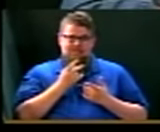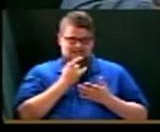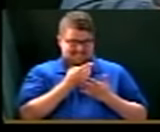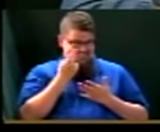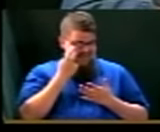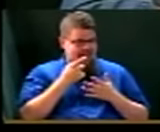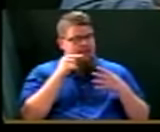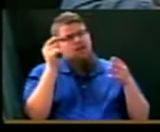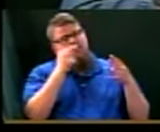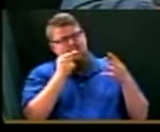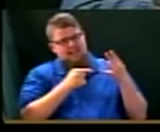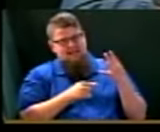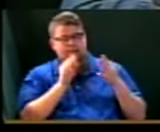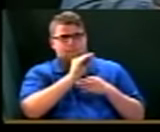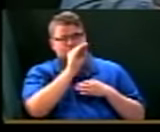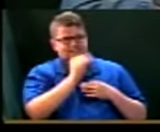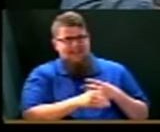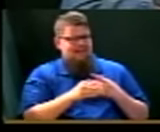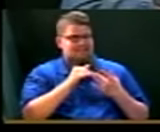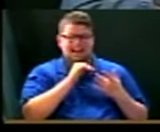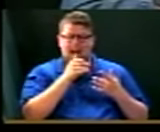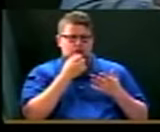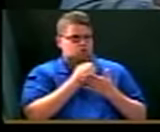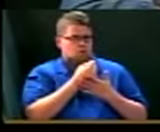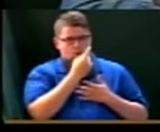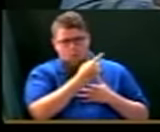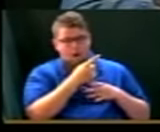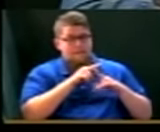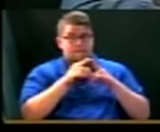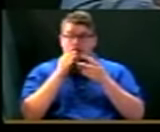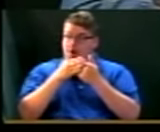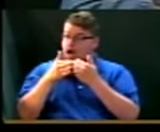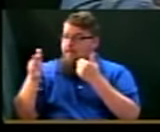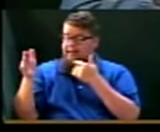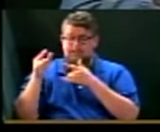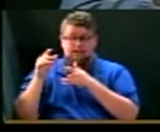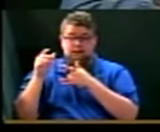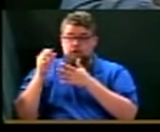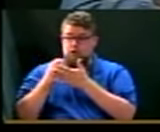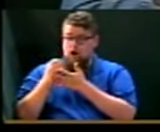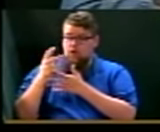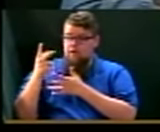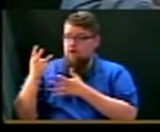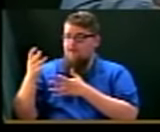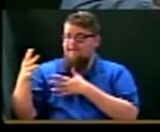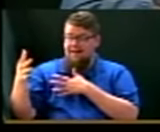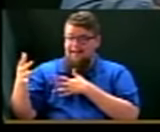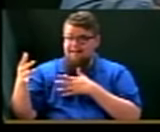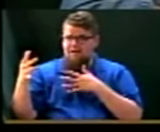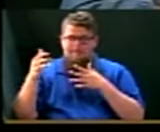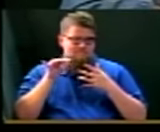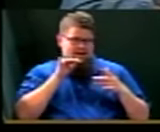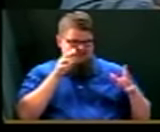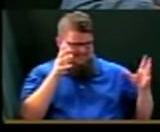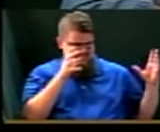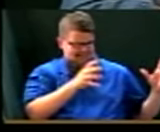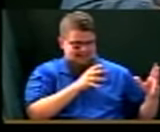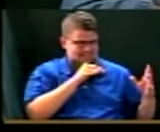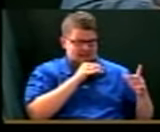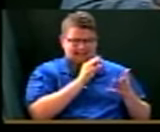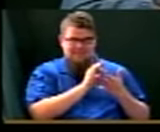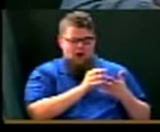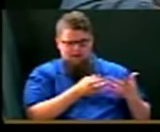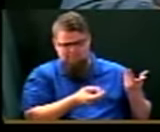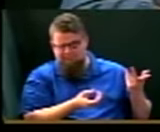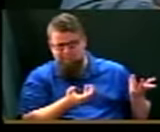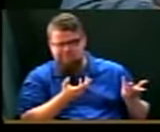and such percent didn't score to one, but all these others scored three, fours, and fives. But it has been, and I appreciate